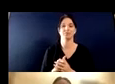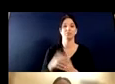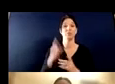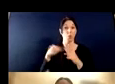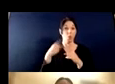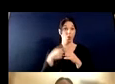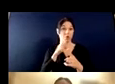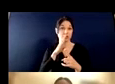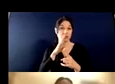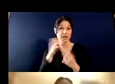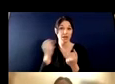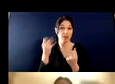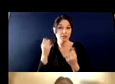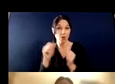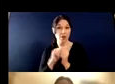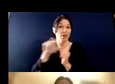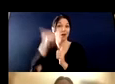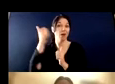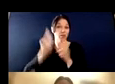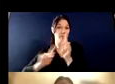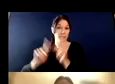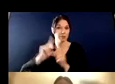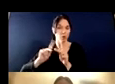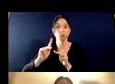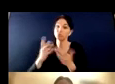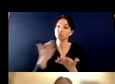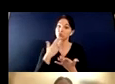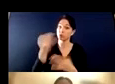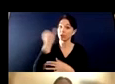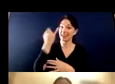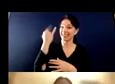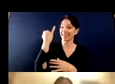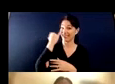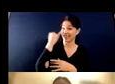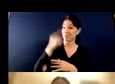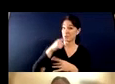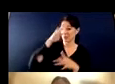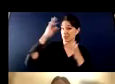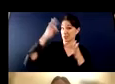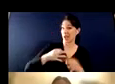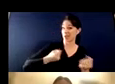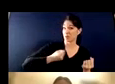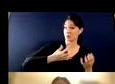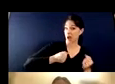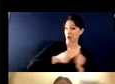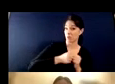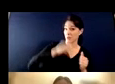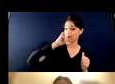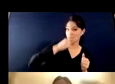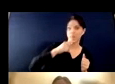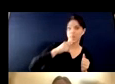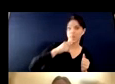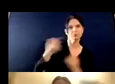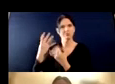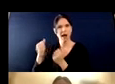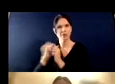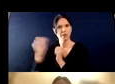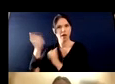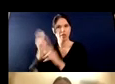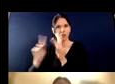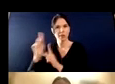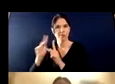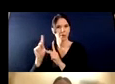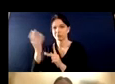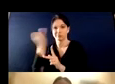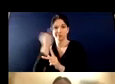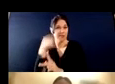people, it's a good idea if you're teaching your child to sign to still sign with other people, even when you're not interacting with your child, so